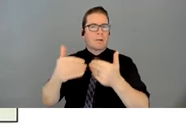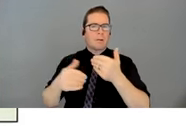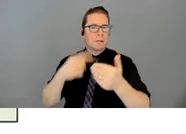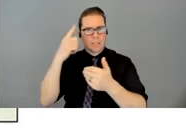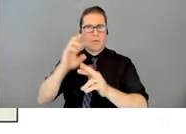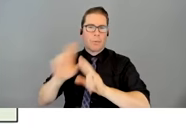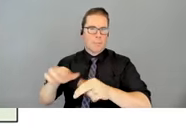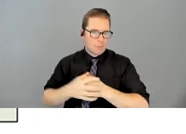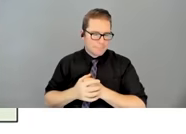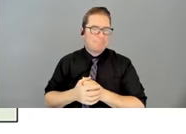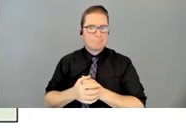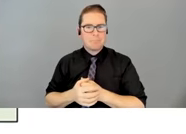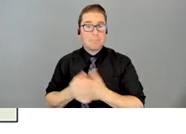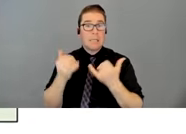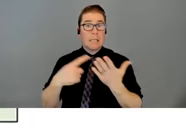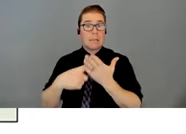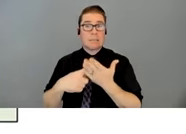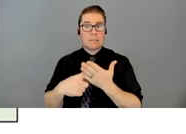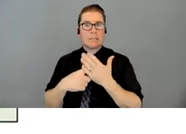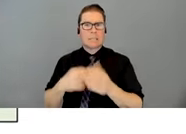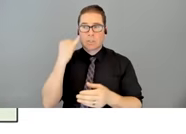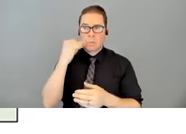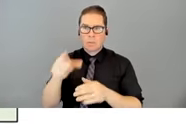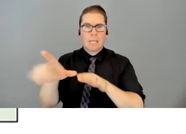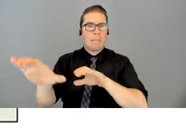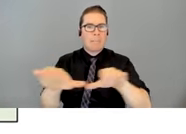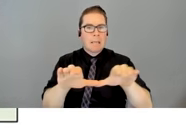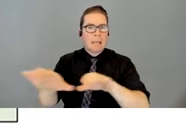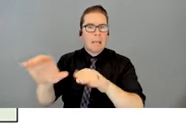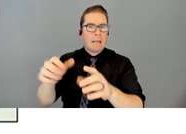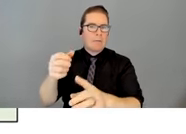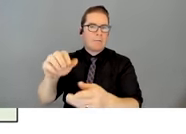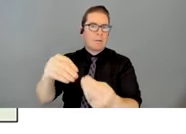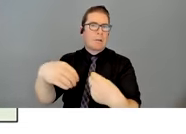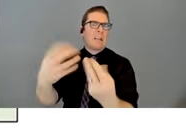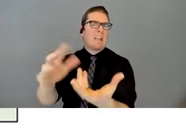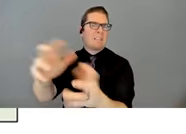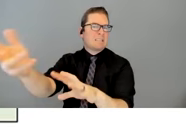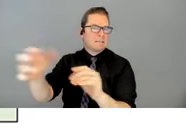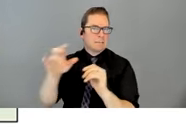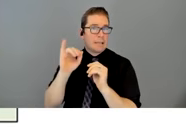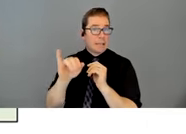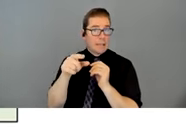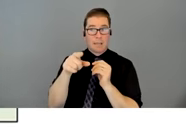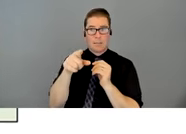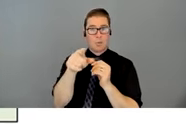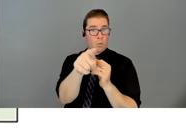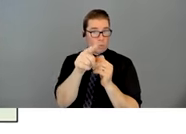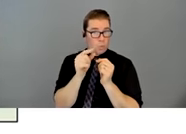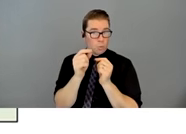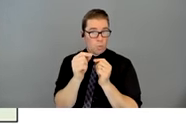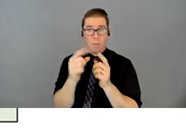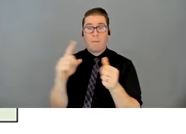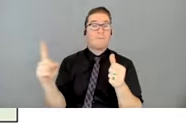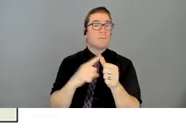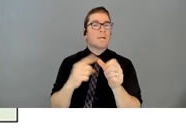So now let's talk about allegations of disruptive behavior. Again, you're going to want to meet with the student to discuss the behavior. You're